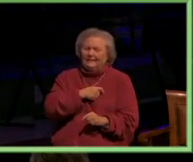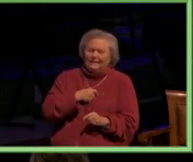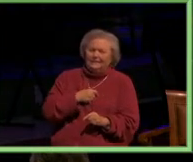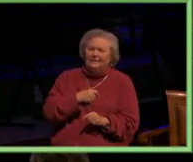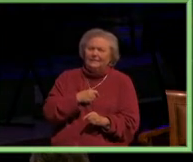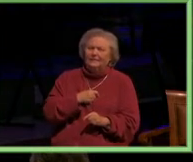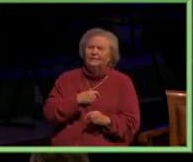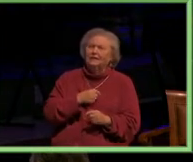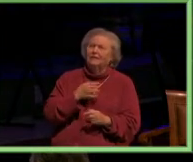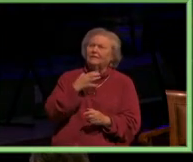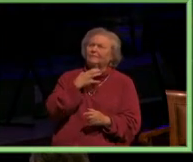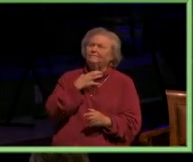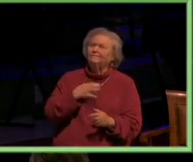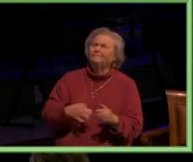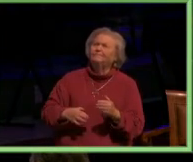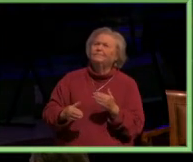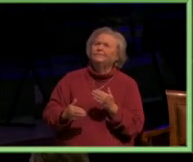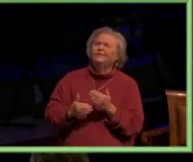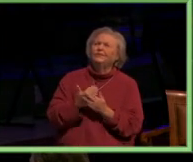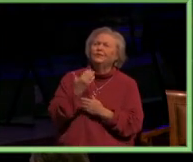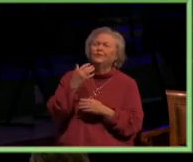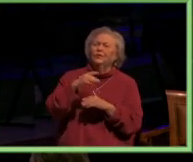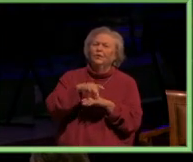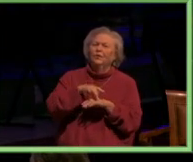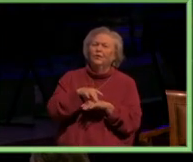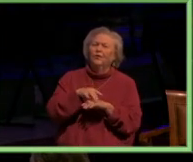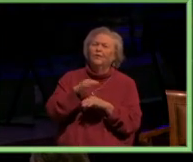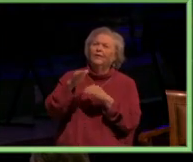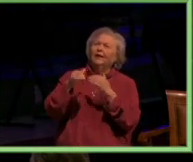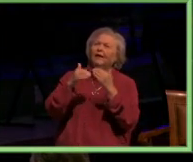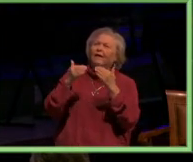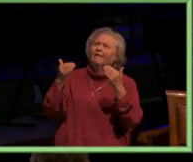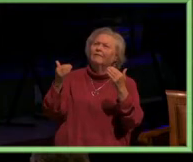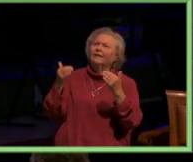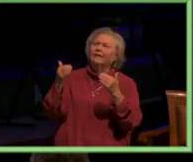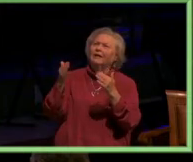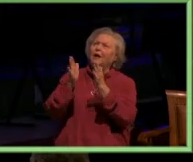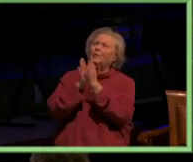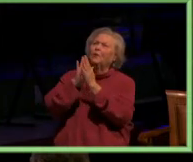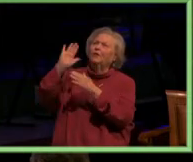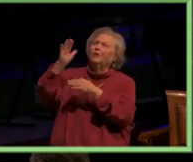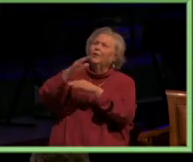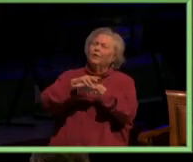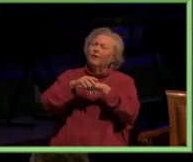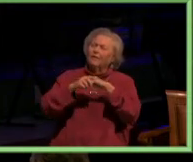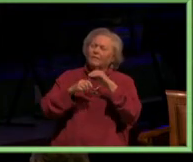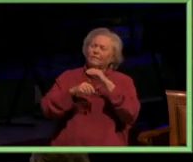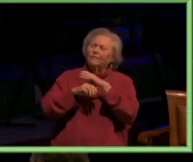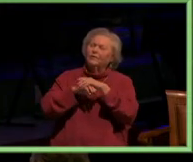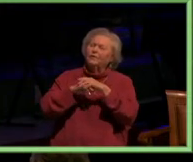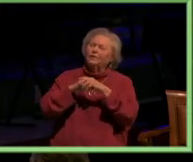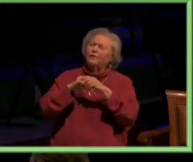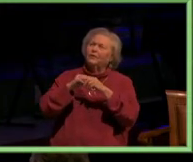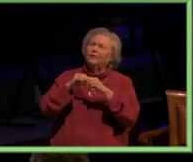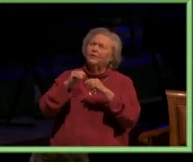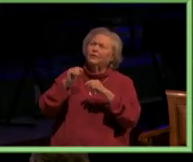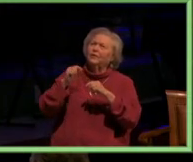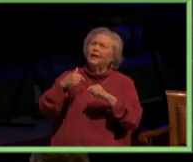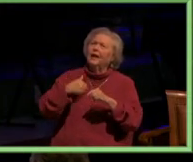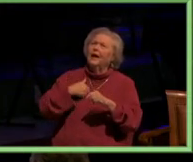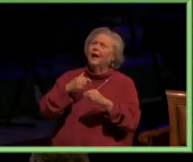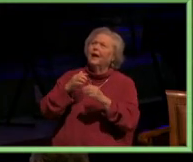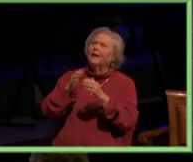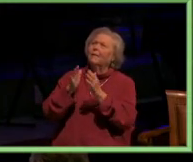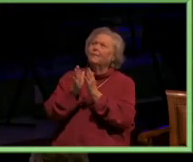new heaven. So, Lord, I just pray your comfort during this season. I pray your Spirit would just lift hearts